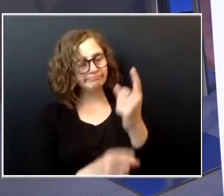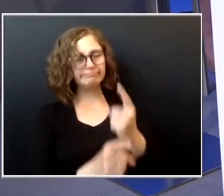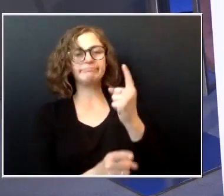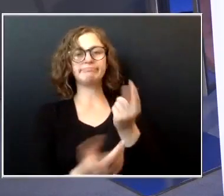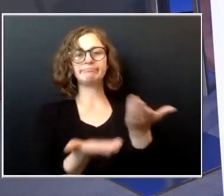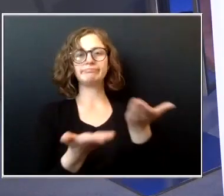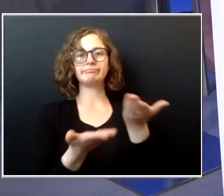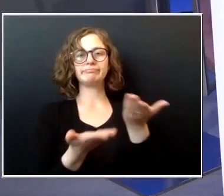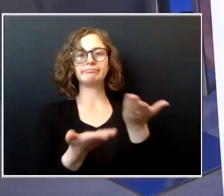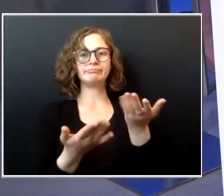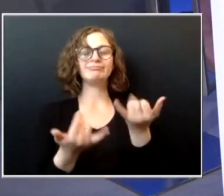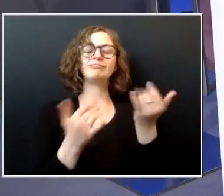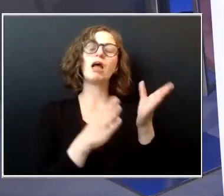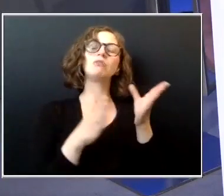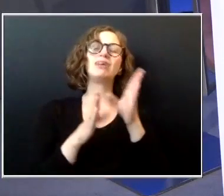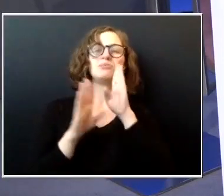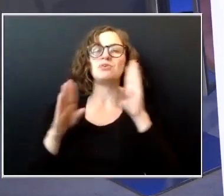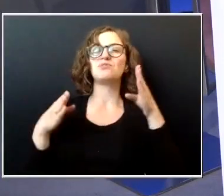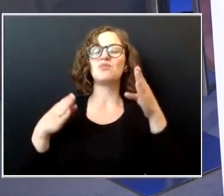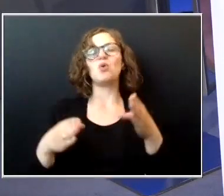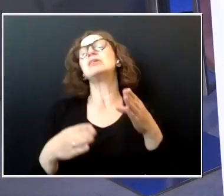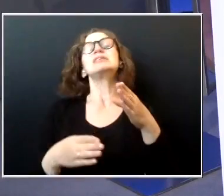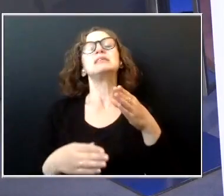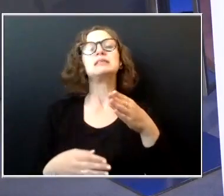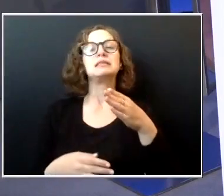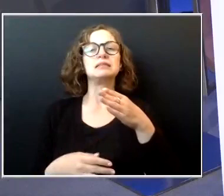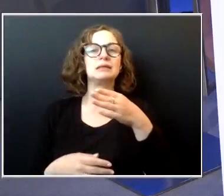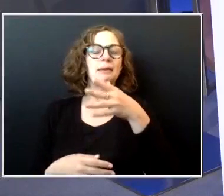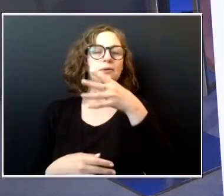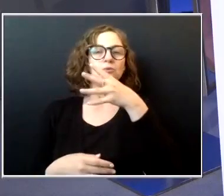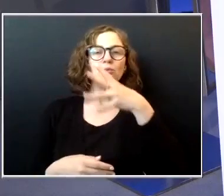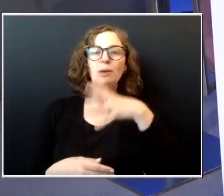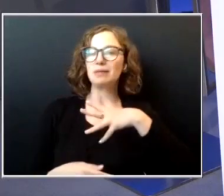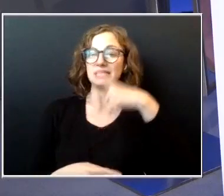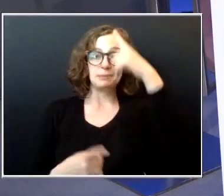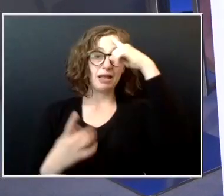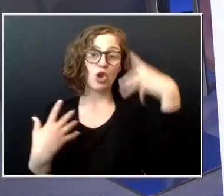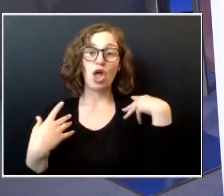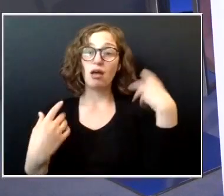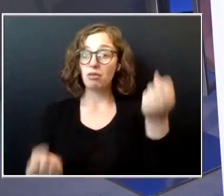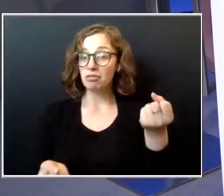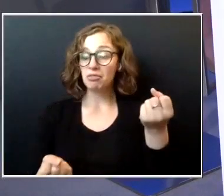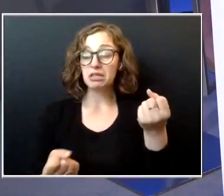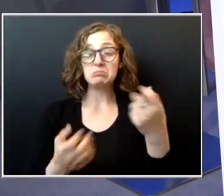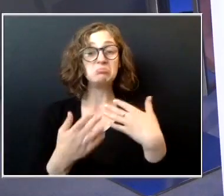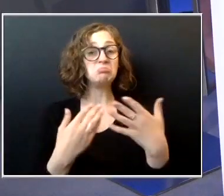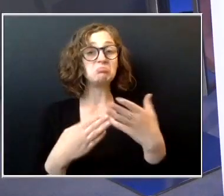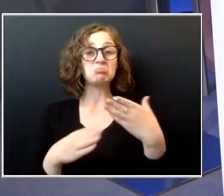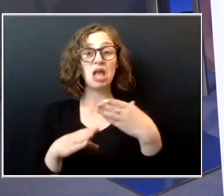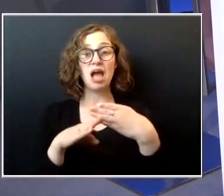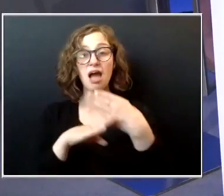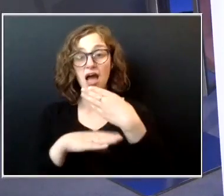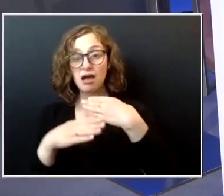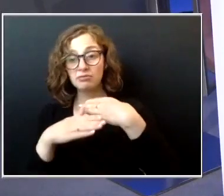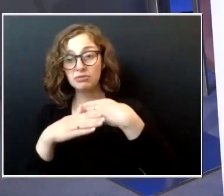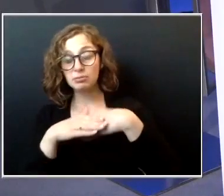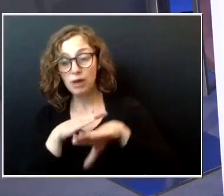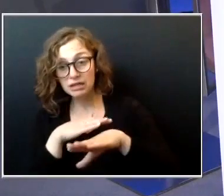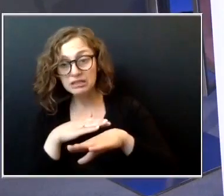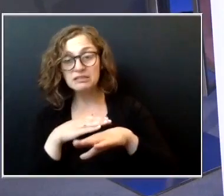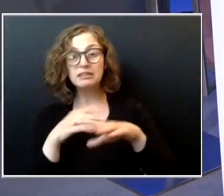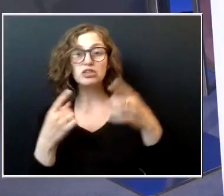health, women's mental health in general, whether this is postpartum, during a pregnancy, anytime during their life.